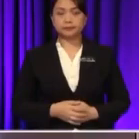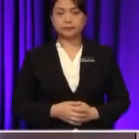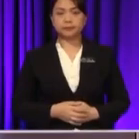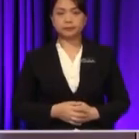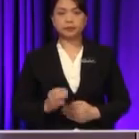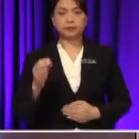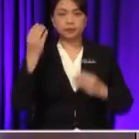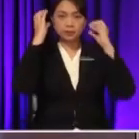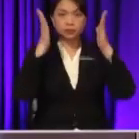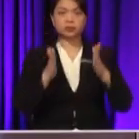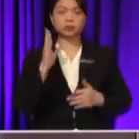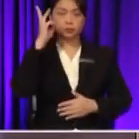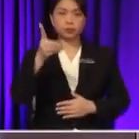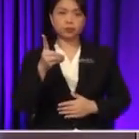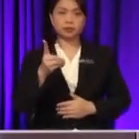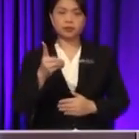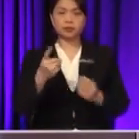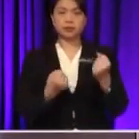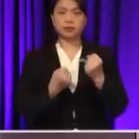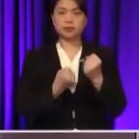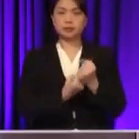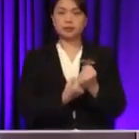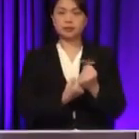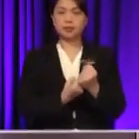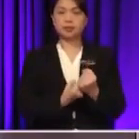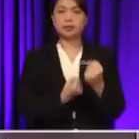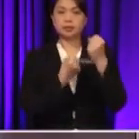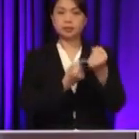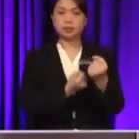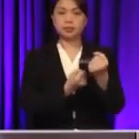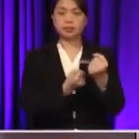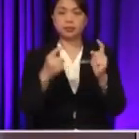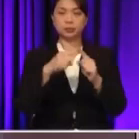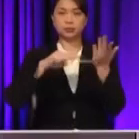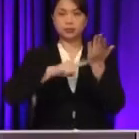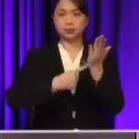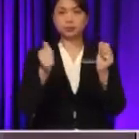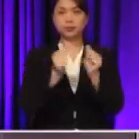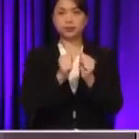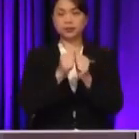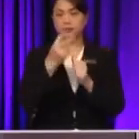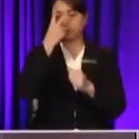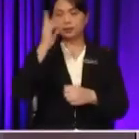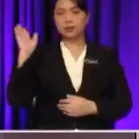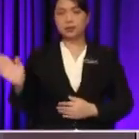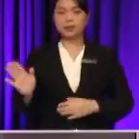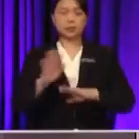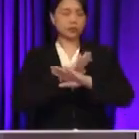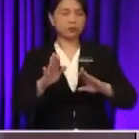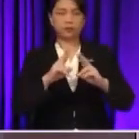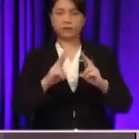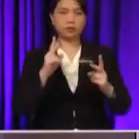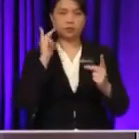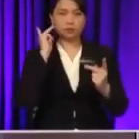suggest that we start our conclusion with a sentence connectors, maybe to conclude. So this is not really suitable. The conclusion